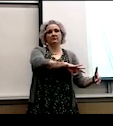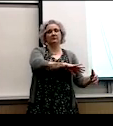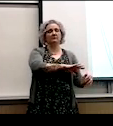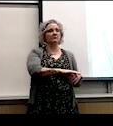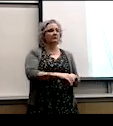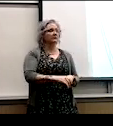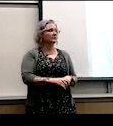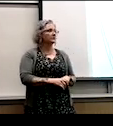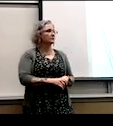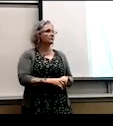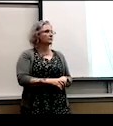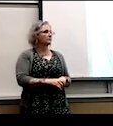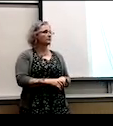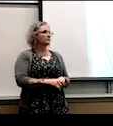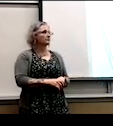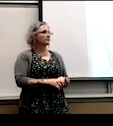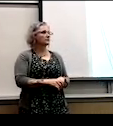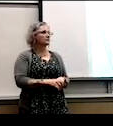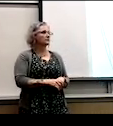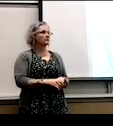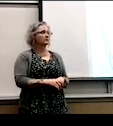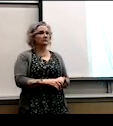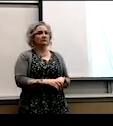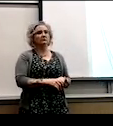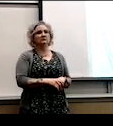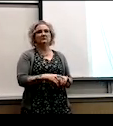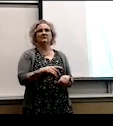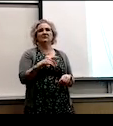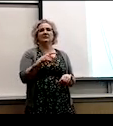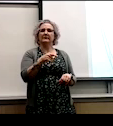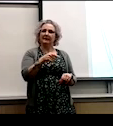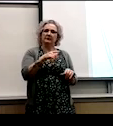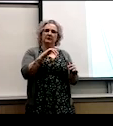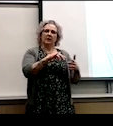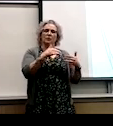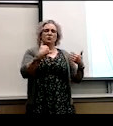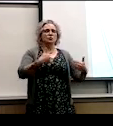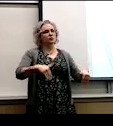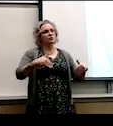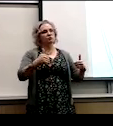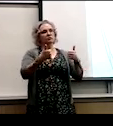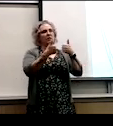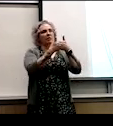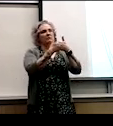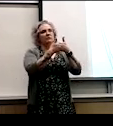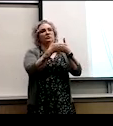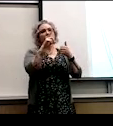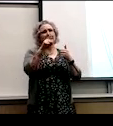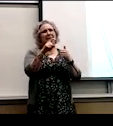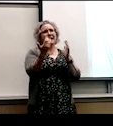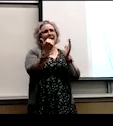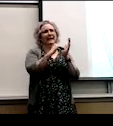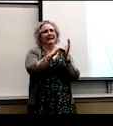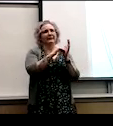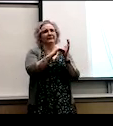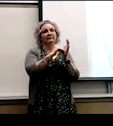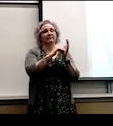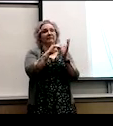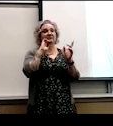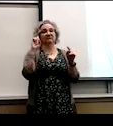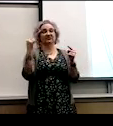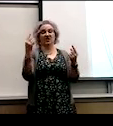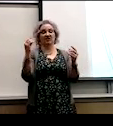said, oh, this is hard to do, but we need to do it again, and nothing's been done.